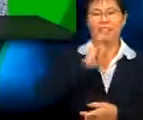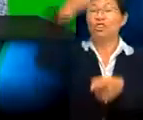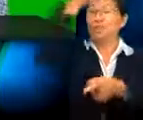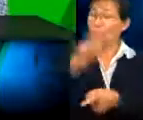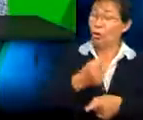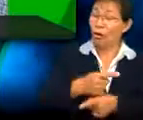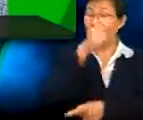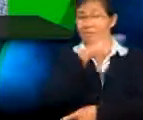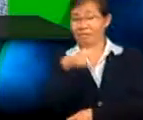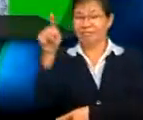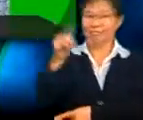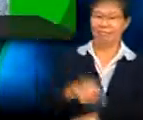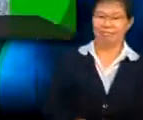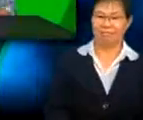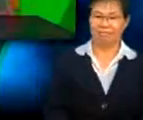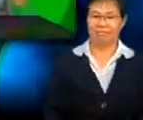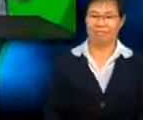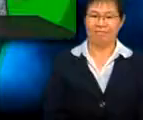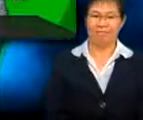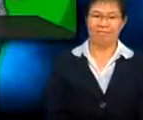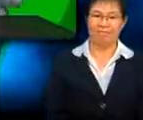That is correct!